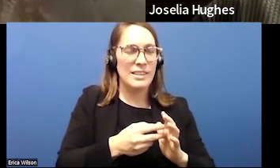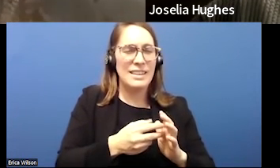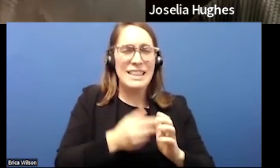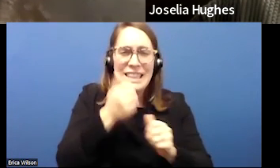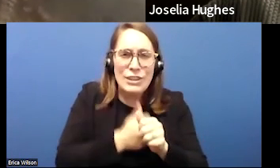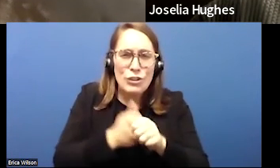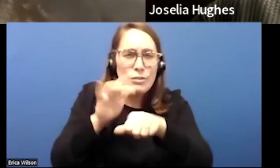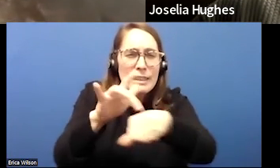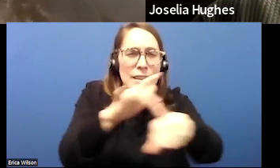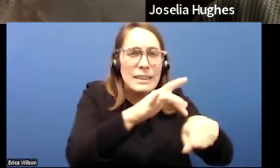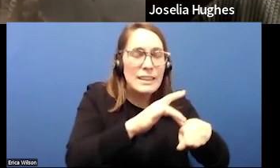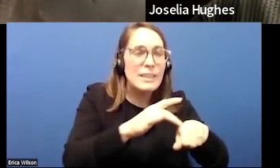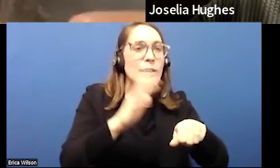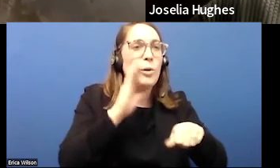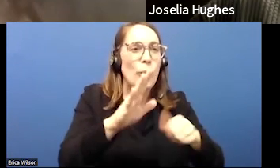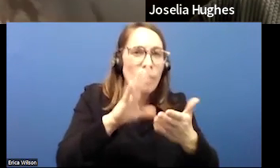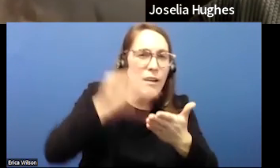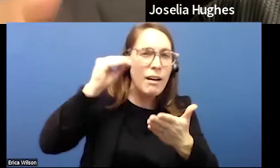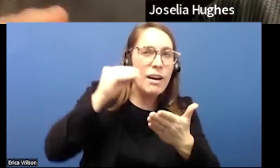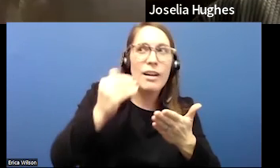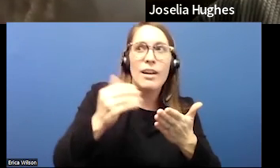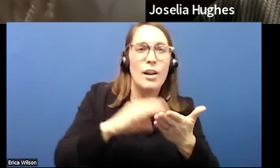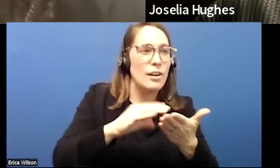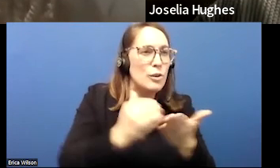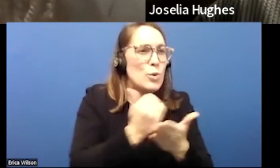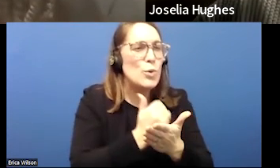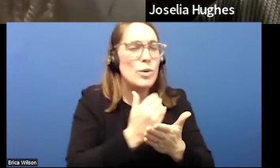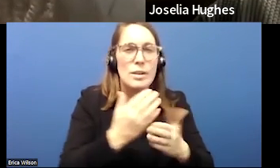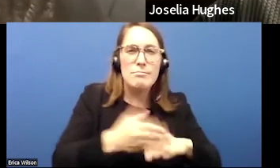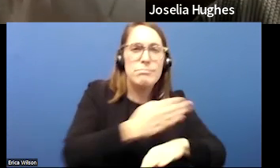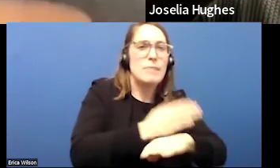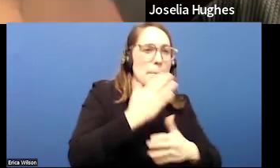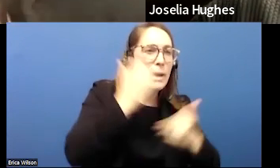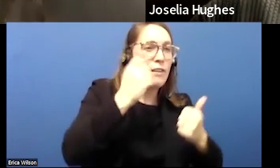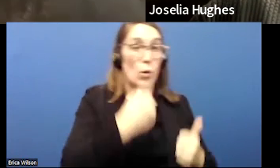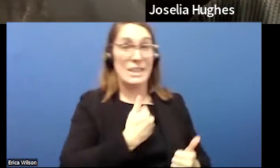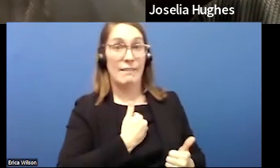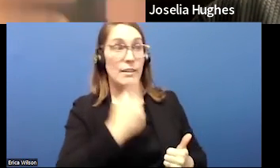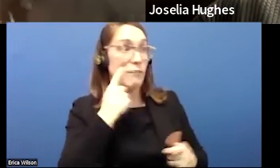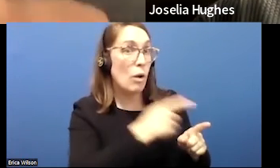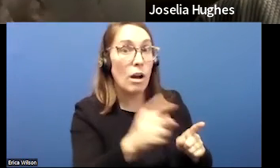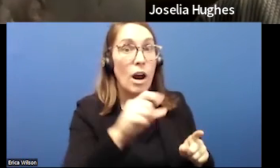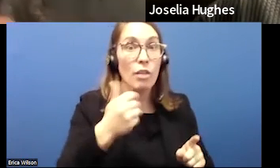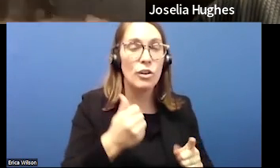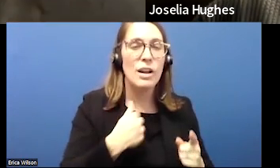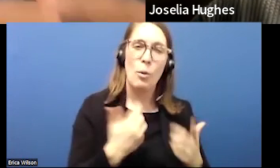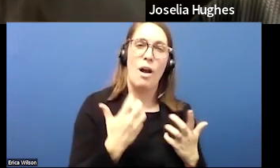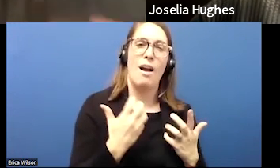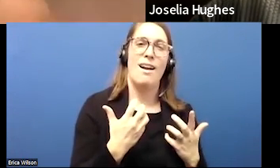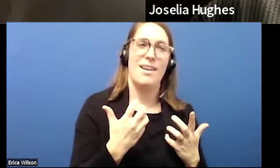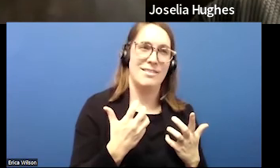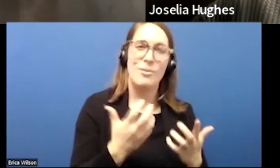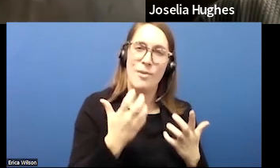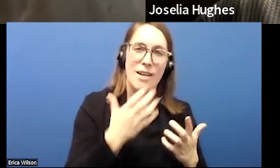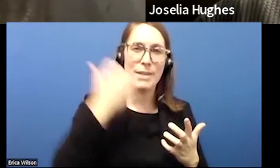different opportunity for me to learn and be better for myself and for other people. Absolutely. And that's what I'm in. I want to be better for